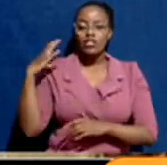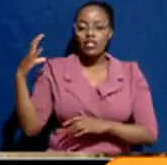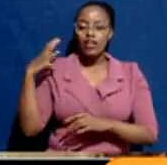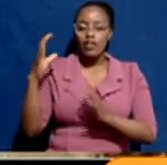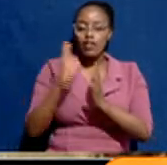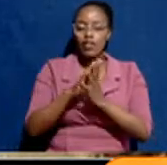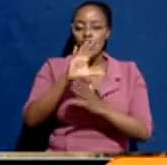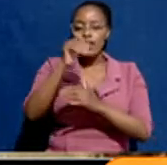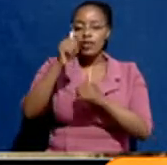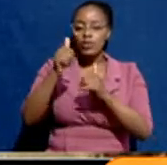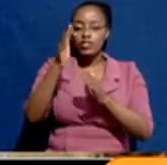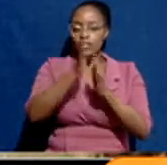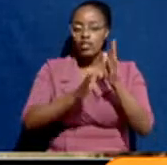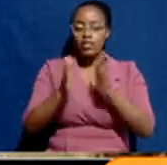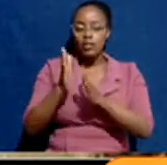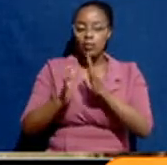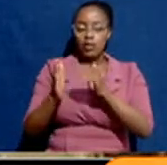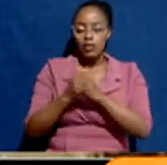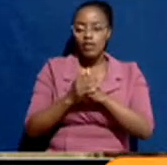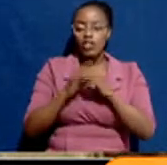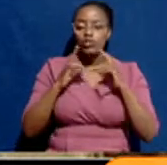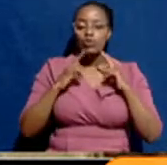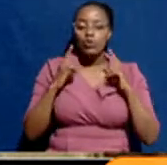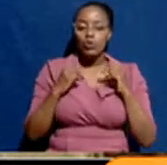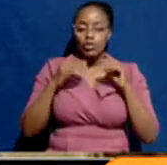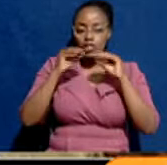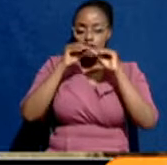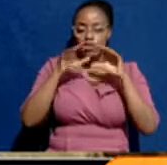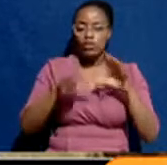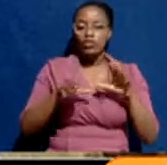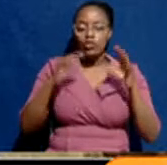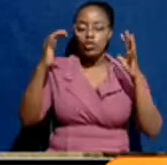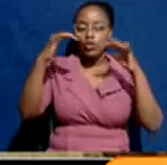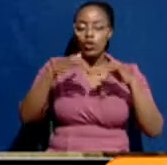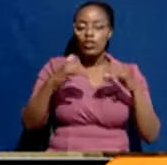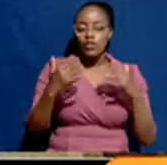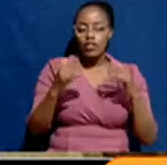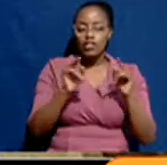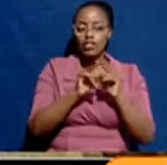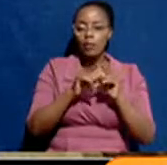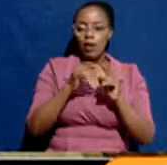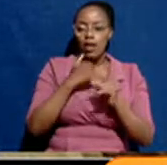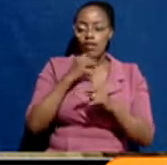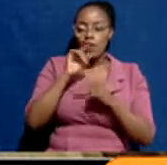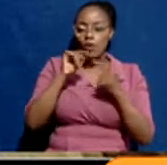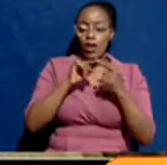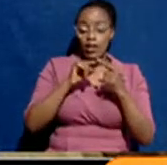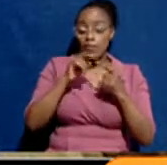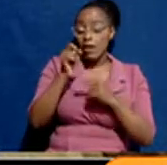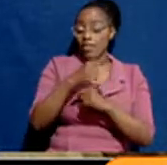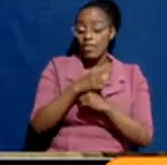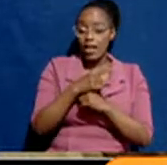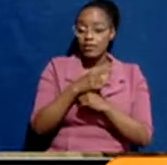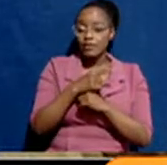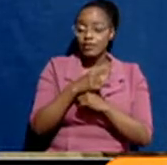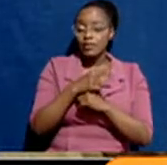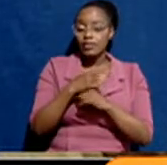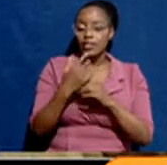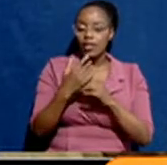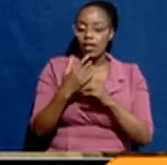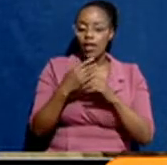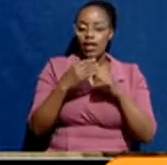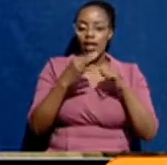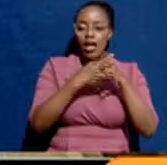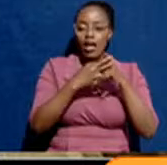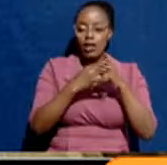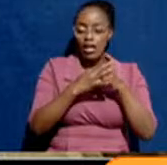a county that is prepared to host the Devolution Conference this August. And I'm happy that we are